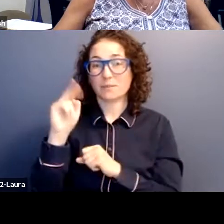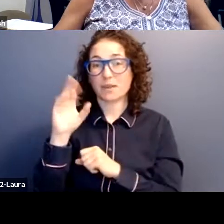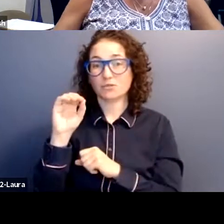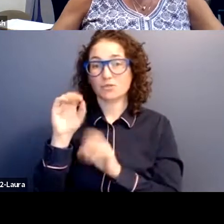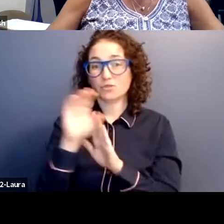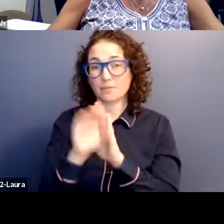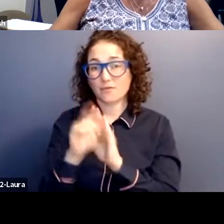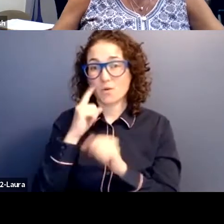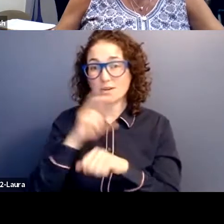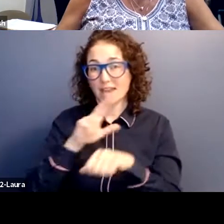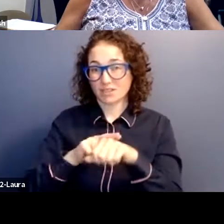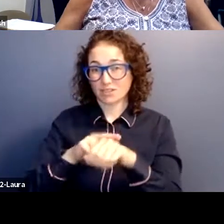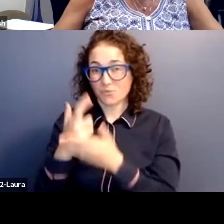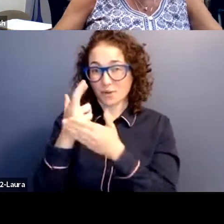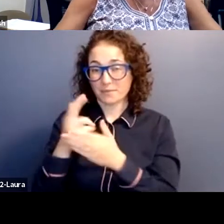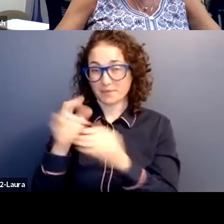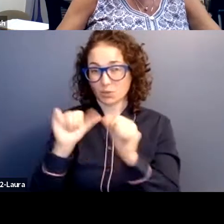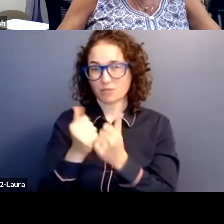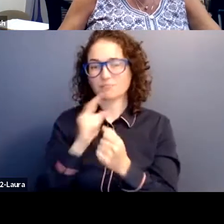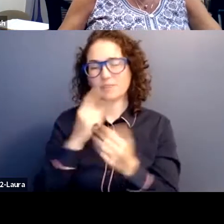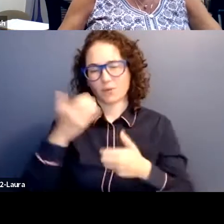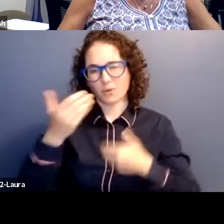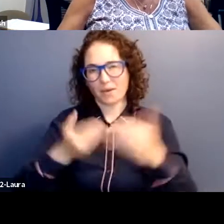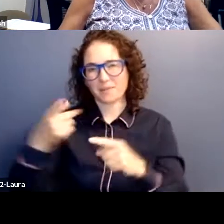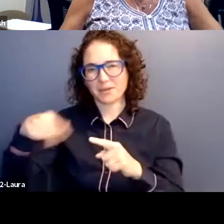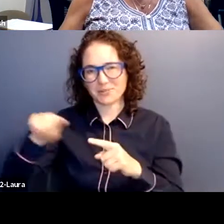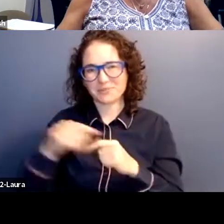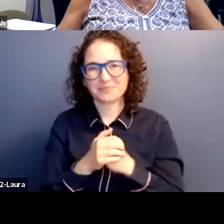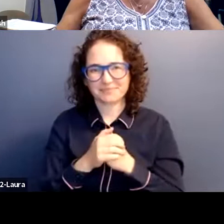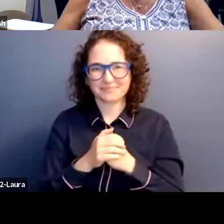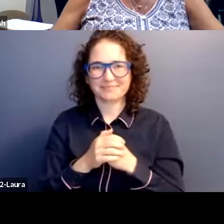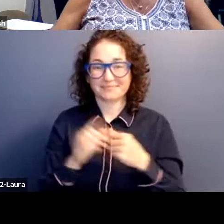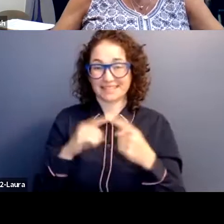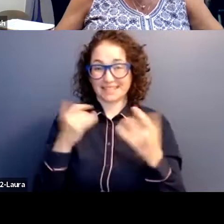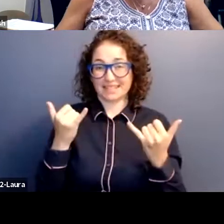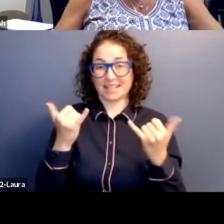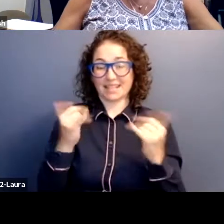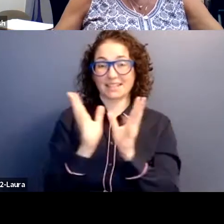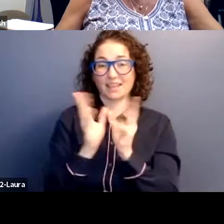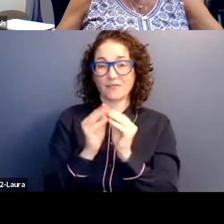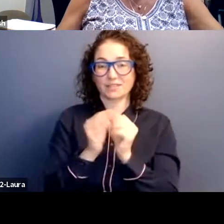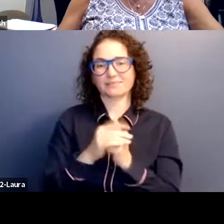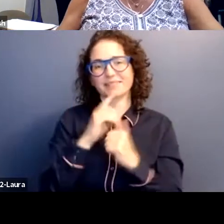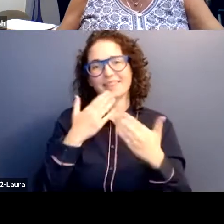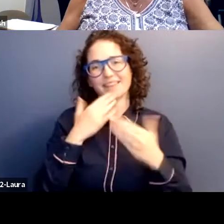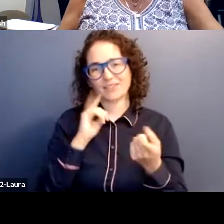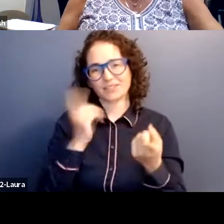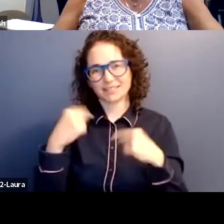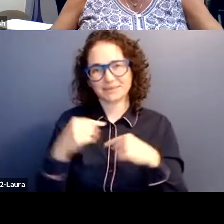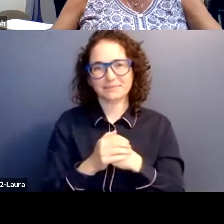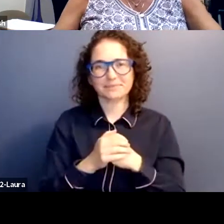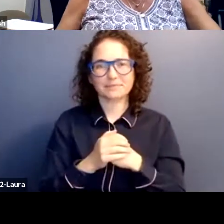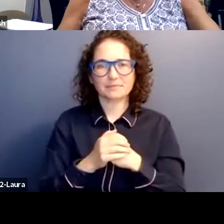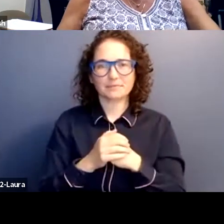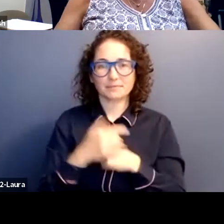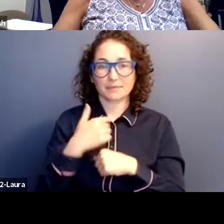National Rehabilitation Association, I would like to welcome you to today's conference and thank you for attending. I am